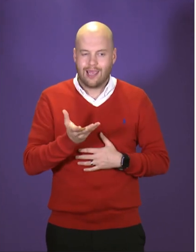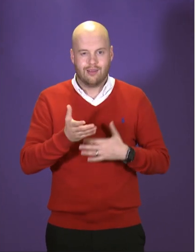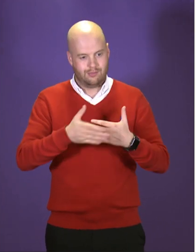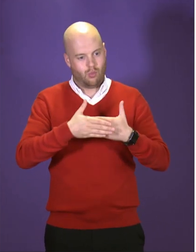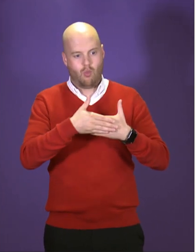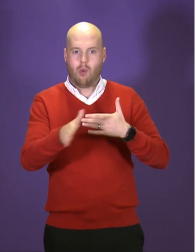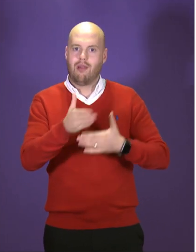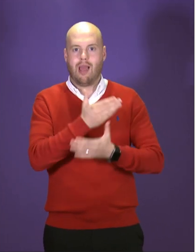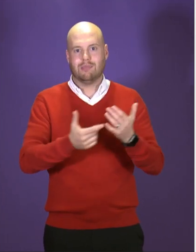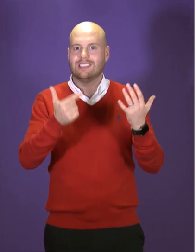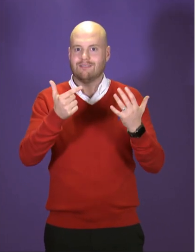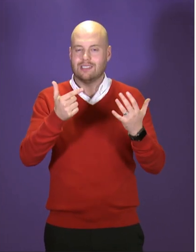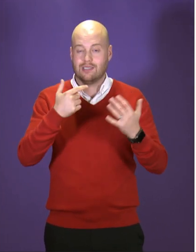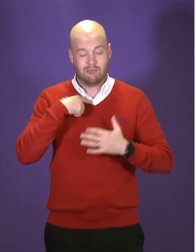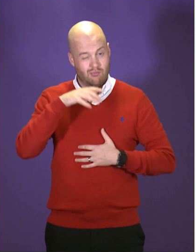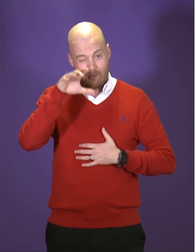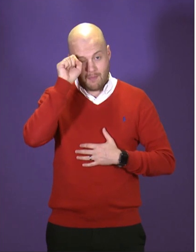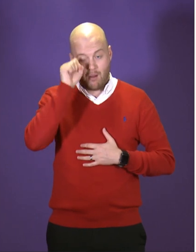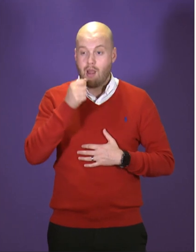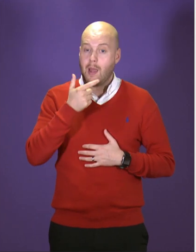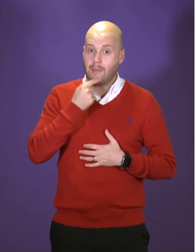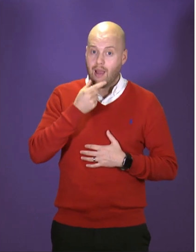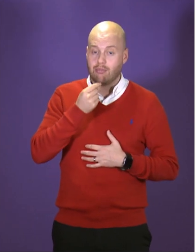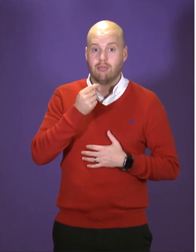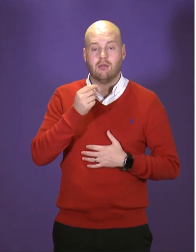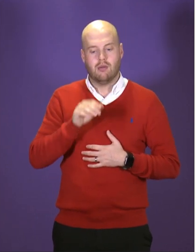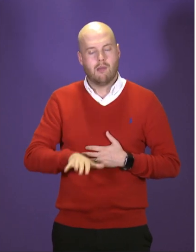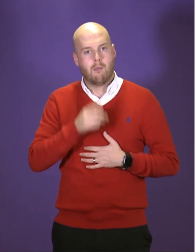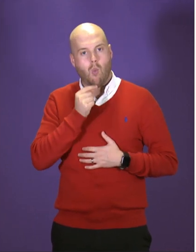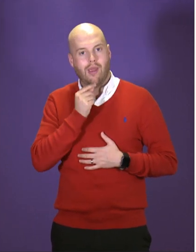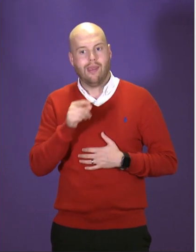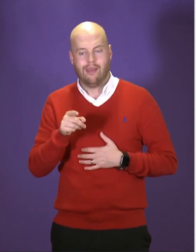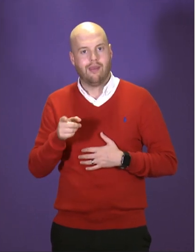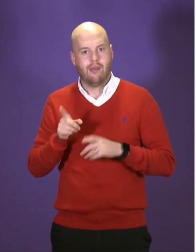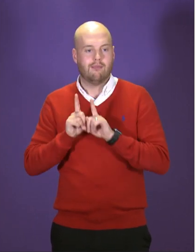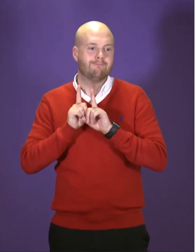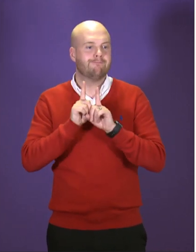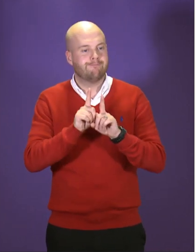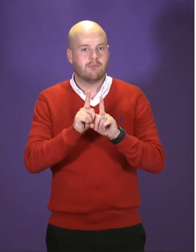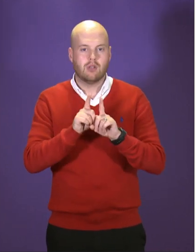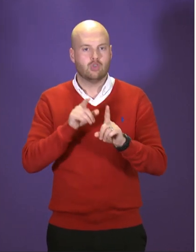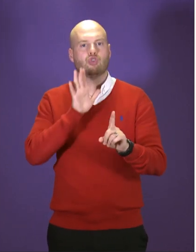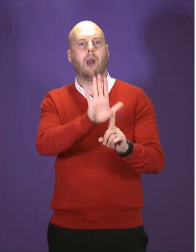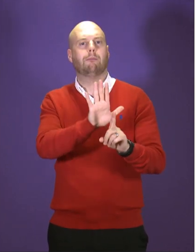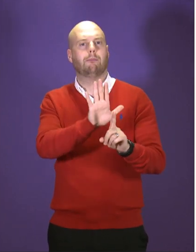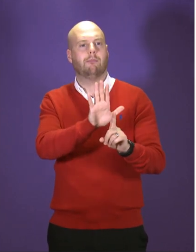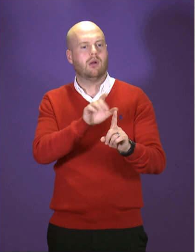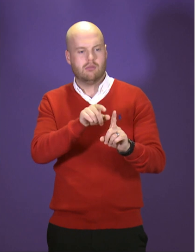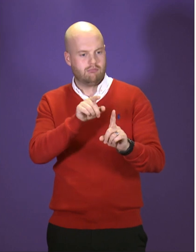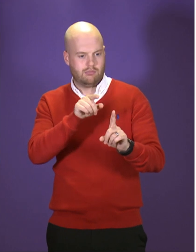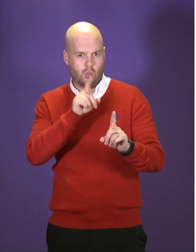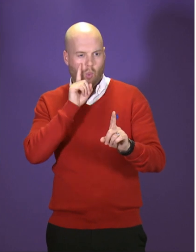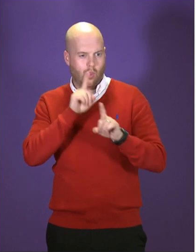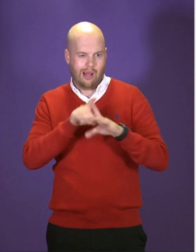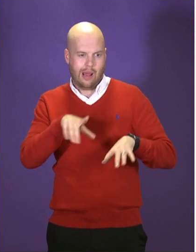there and this man and boy walked off the street and they were stopped because they looked like they didn't belong. And because I was there, I went up and I said, "Can I help